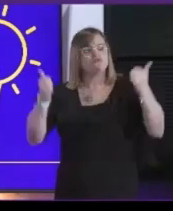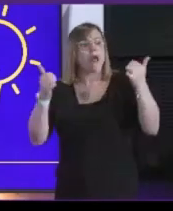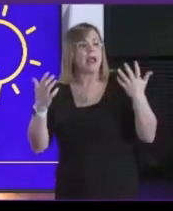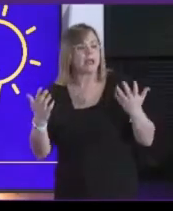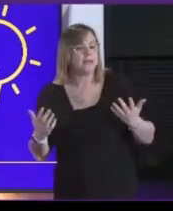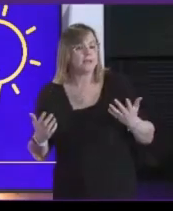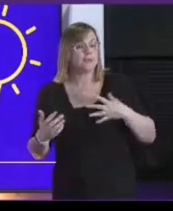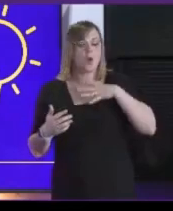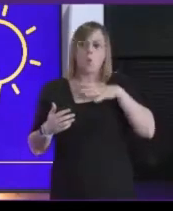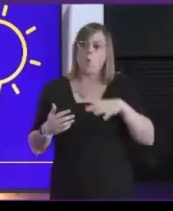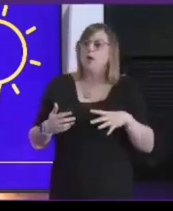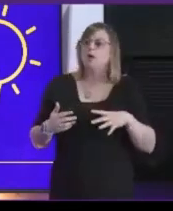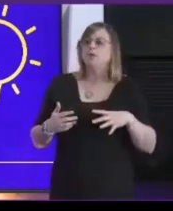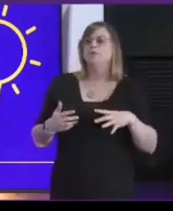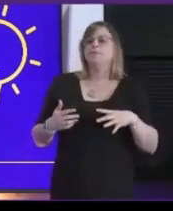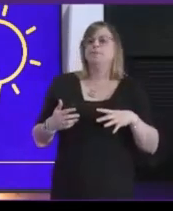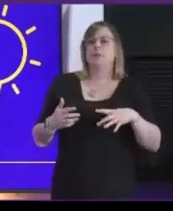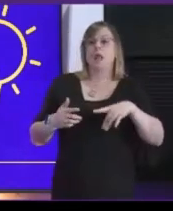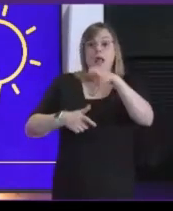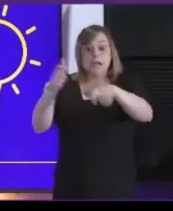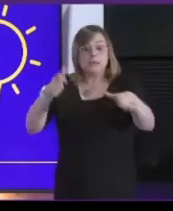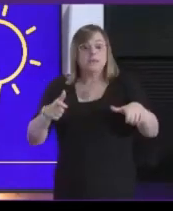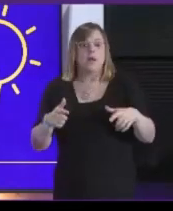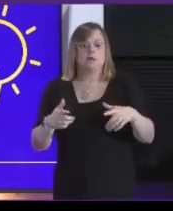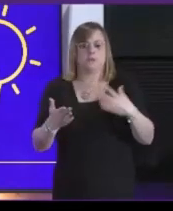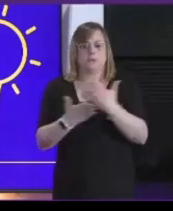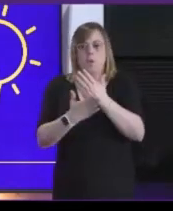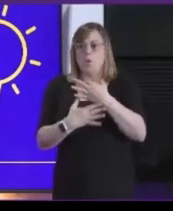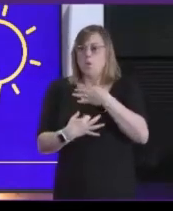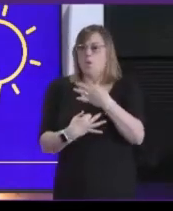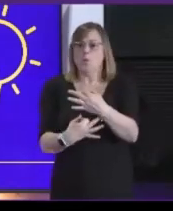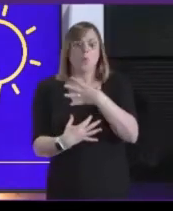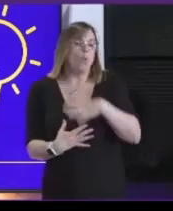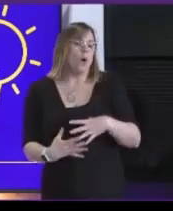know, something that customers want.